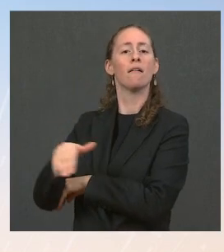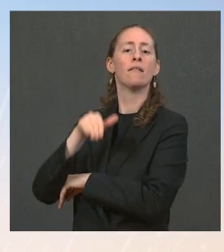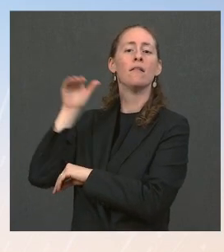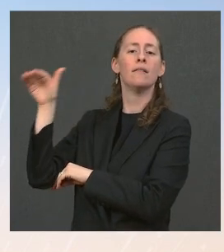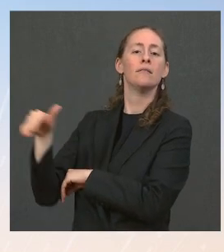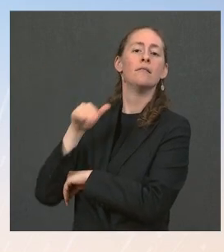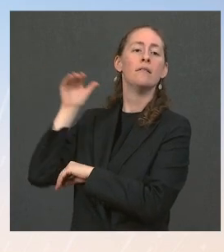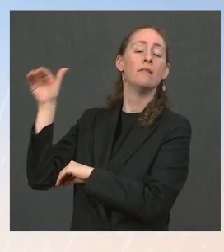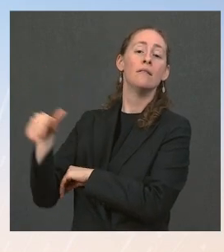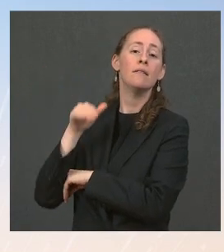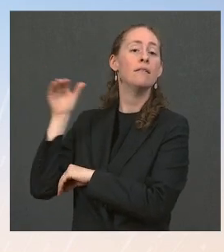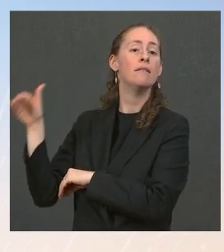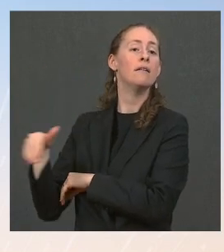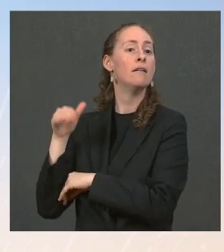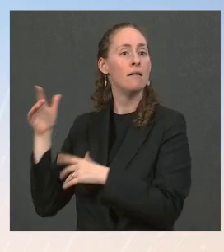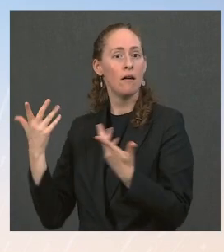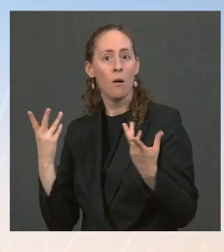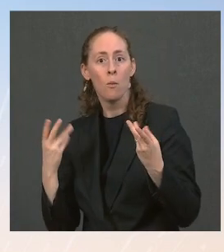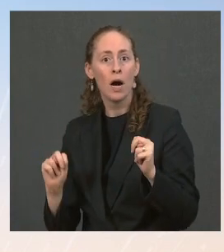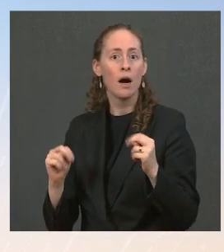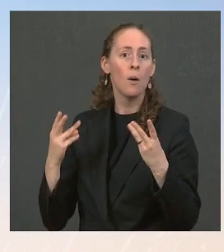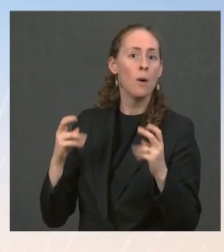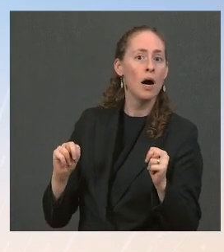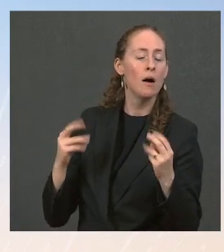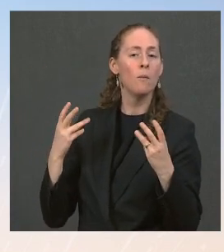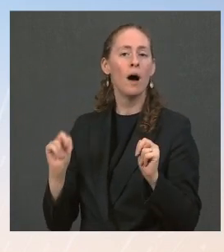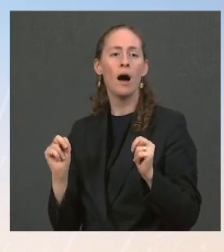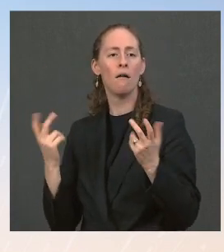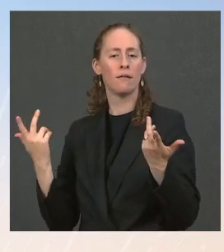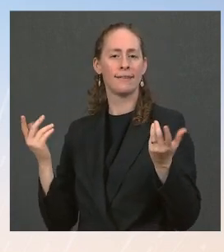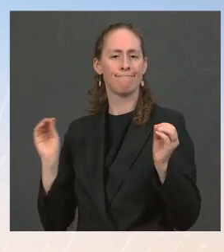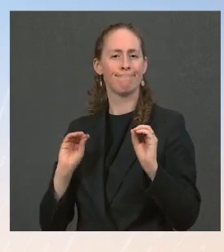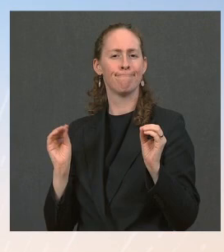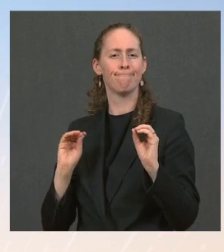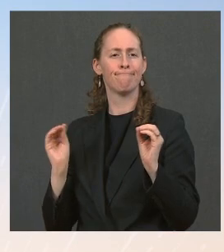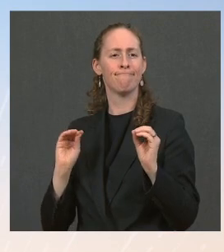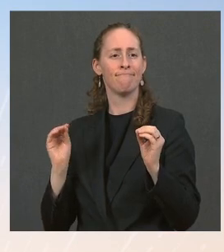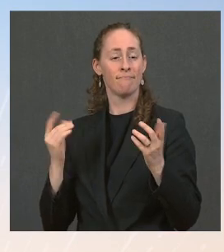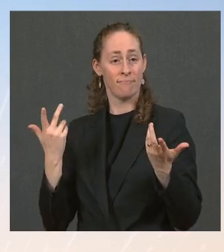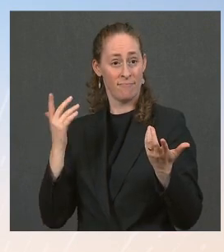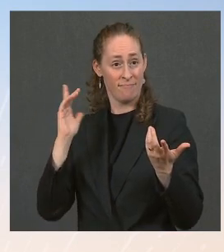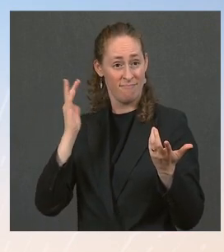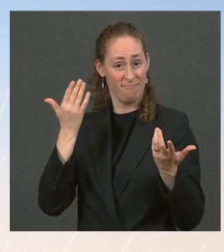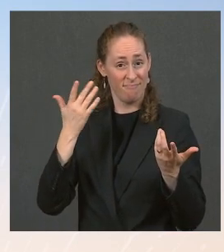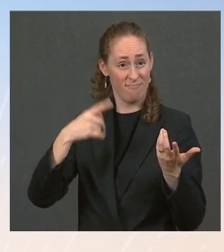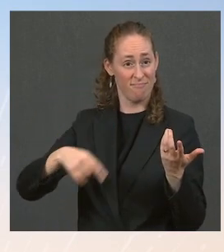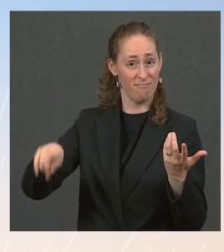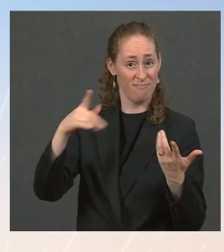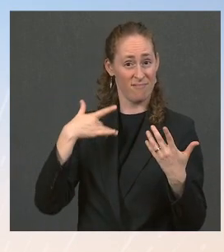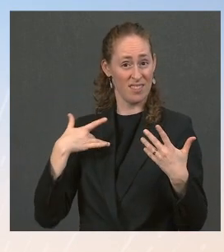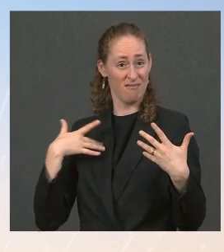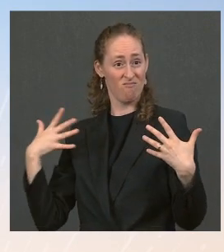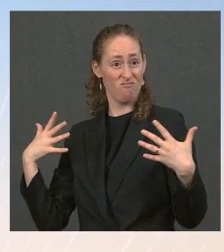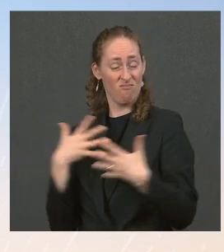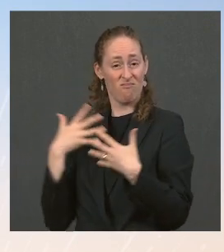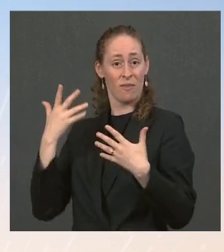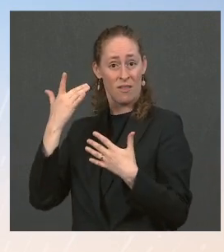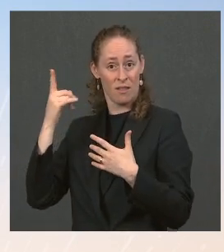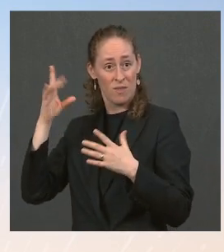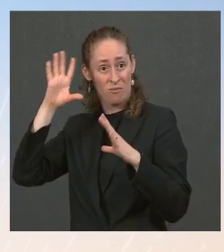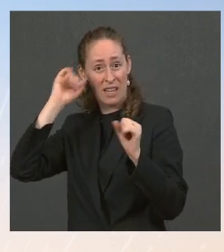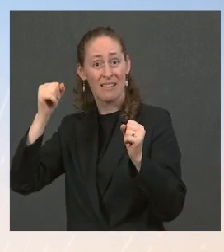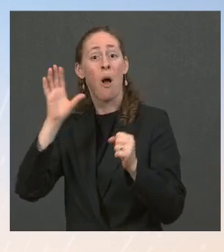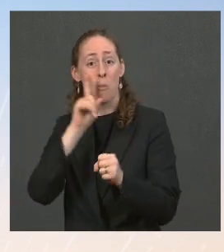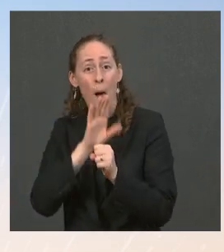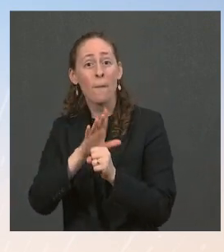how realistic we're actually going to see this. But is there any fear that the very people that the president has brought into these meetings over and over on police reform, many